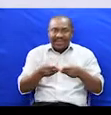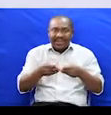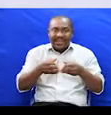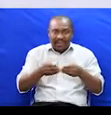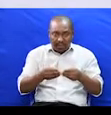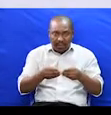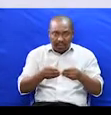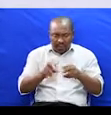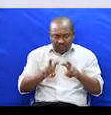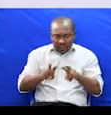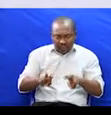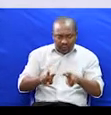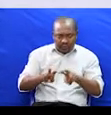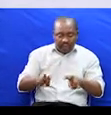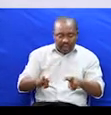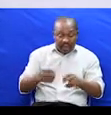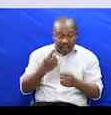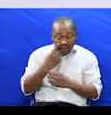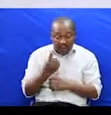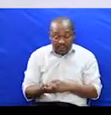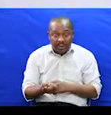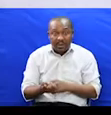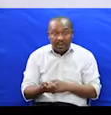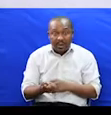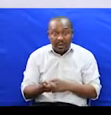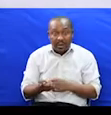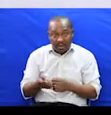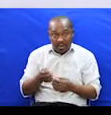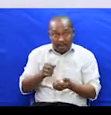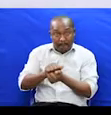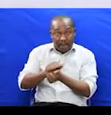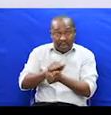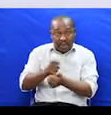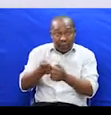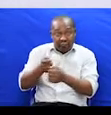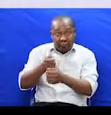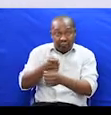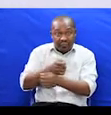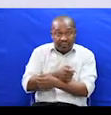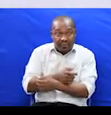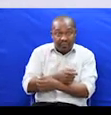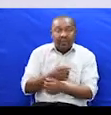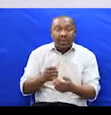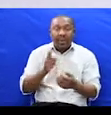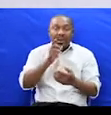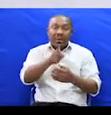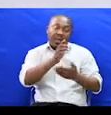thing to investigate this and to see these particles. There are